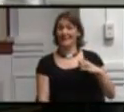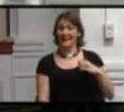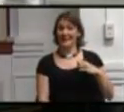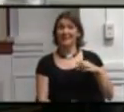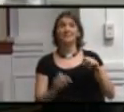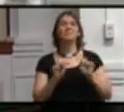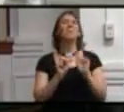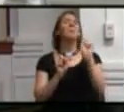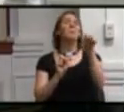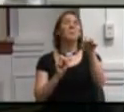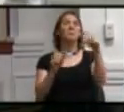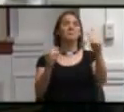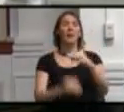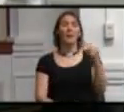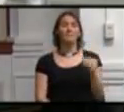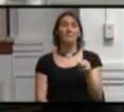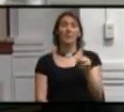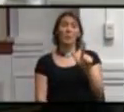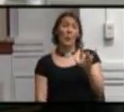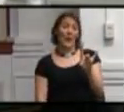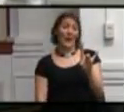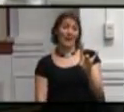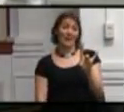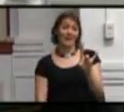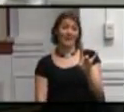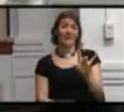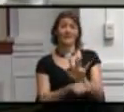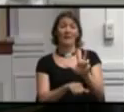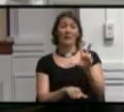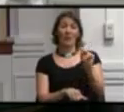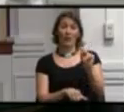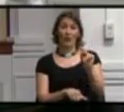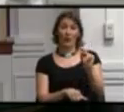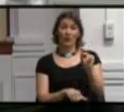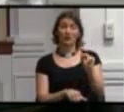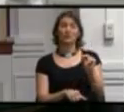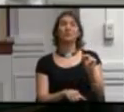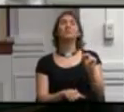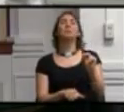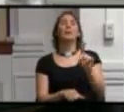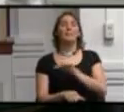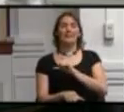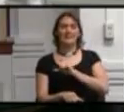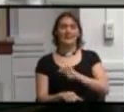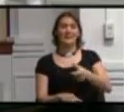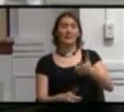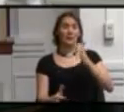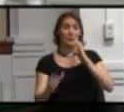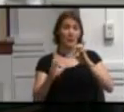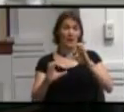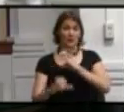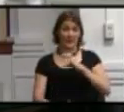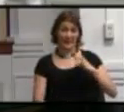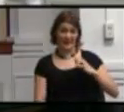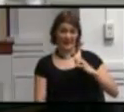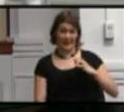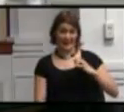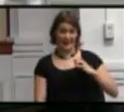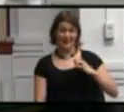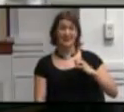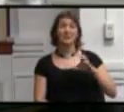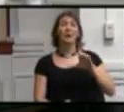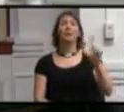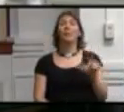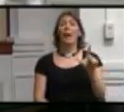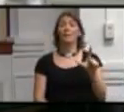meeting, Hannah Cosman. Monday, July 28th, 5:30 p.m., Citizens Police Communications Committee, Brooks